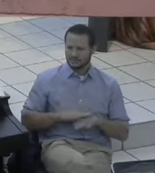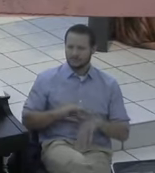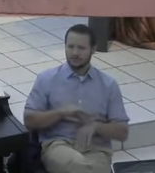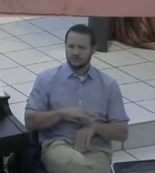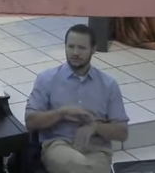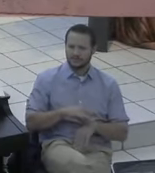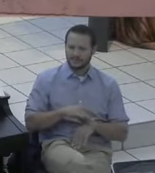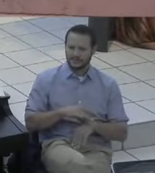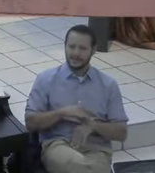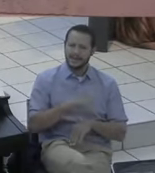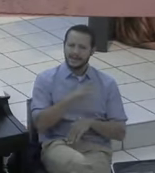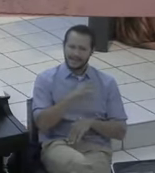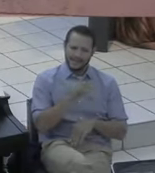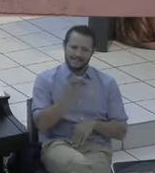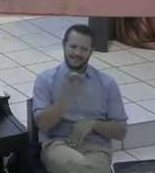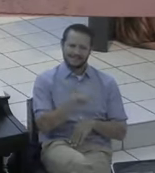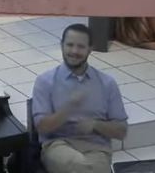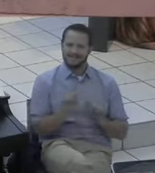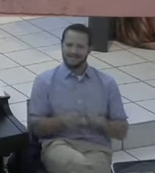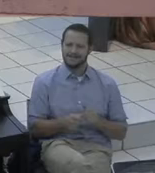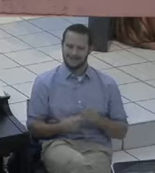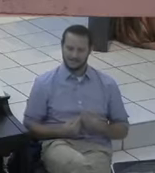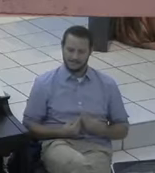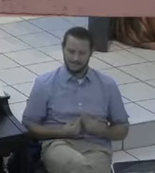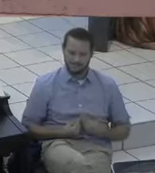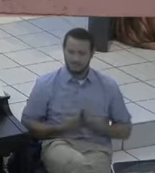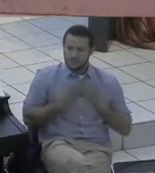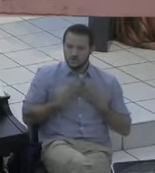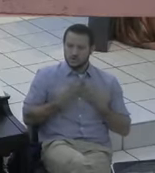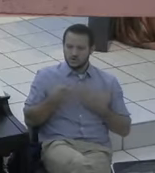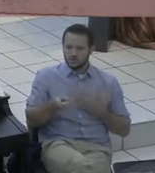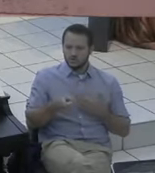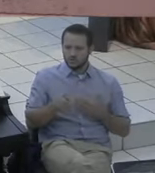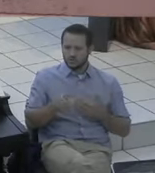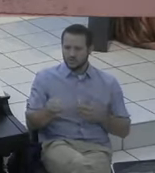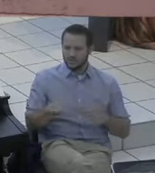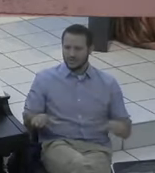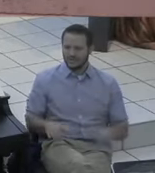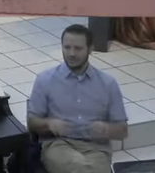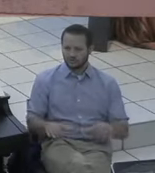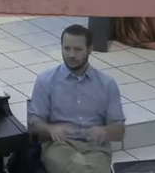anything, it can spur you to action."